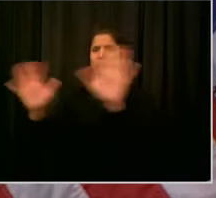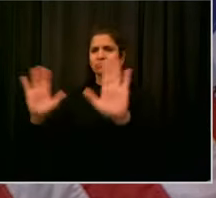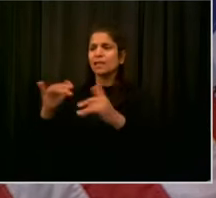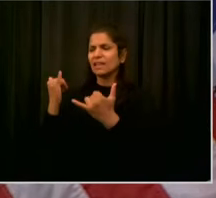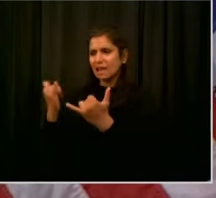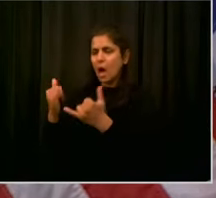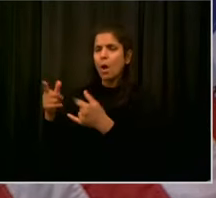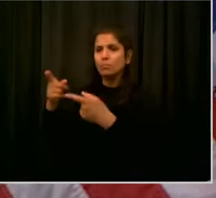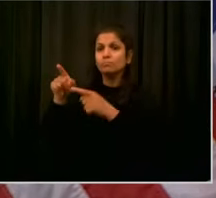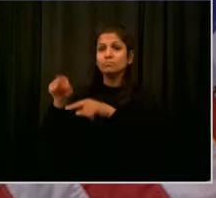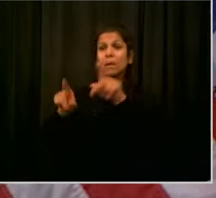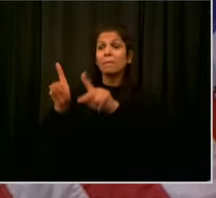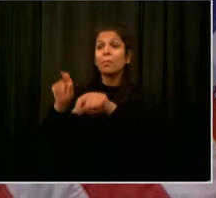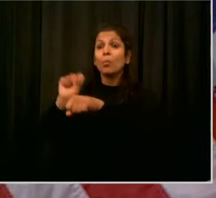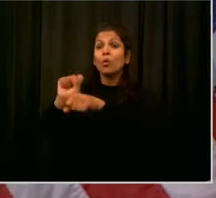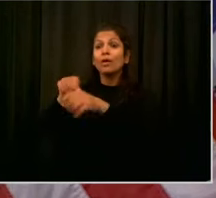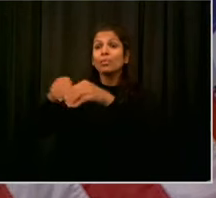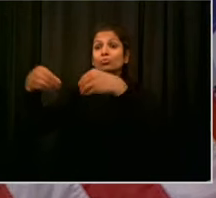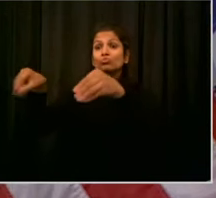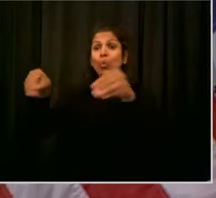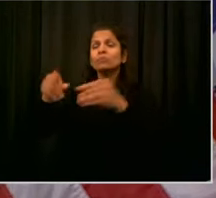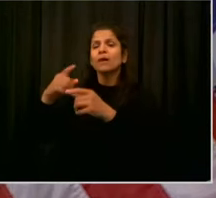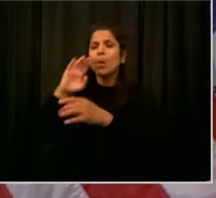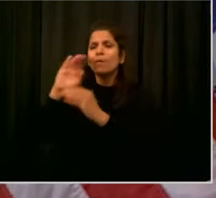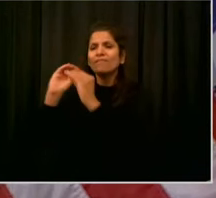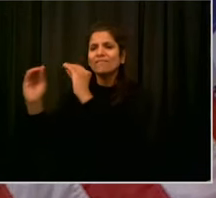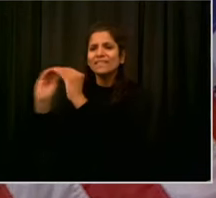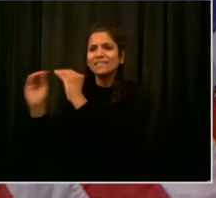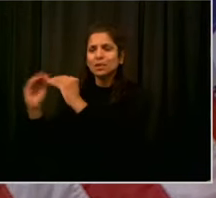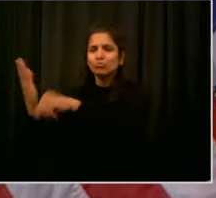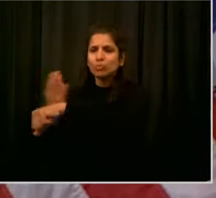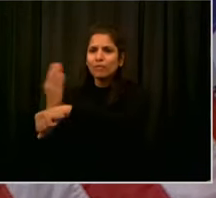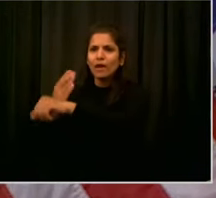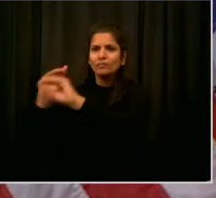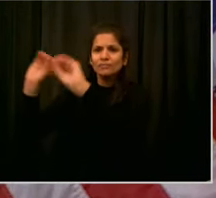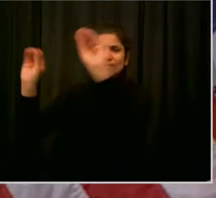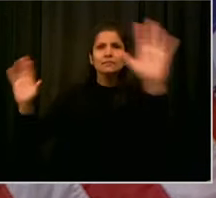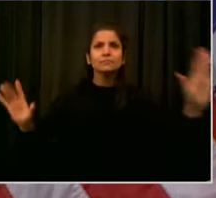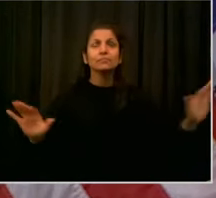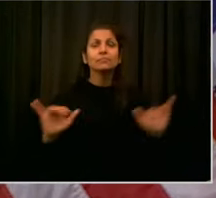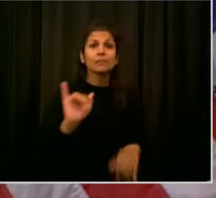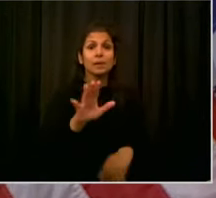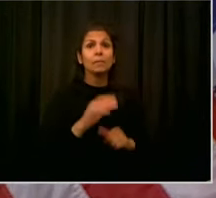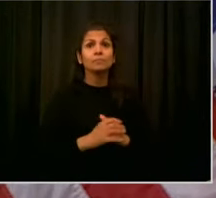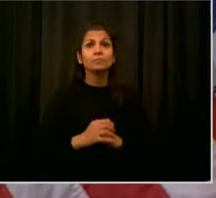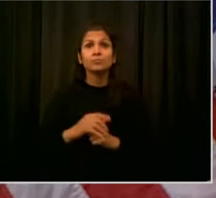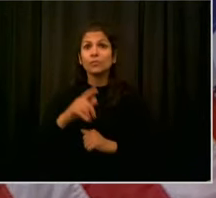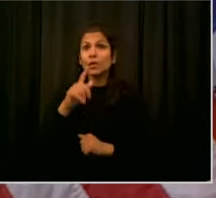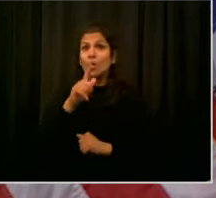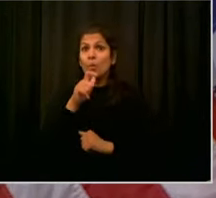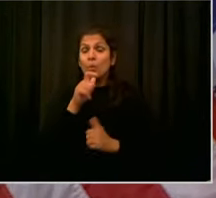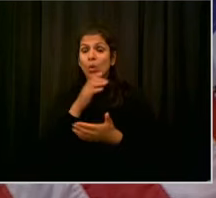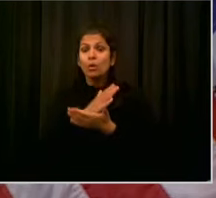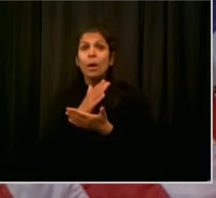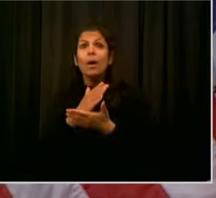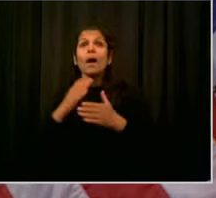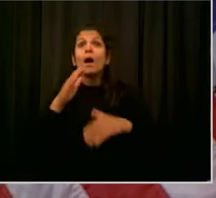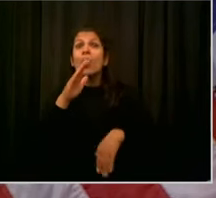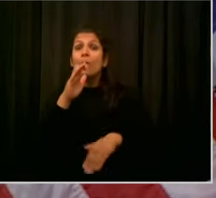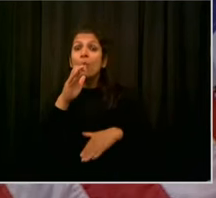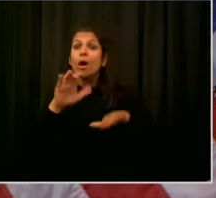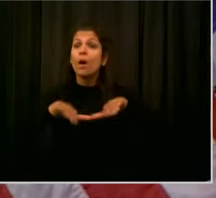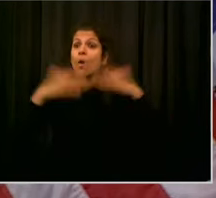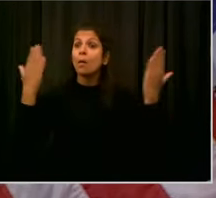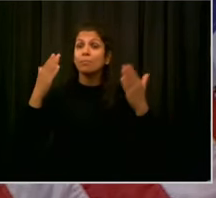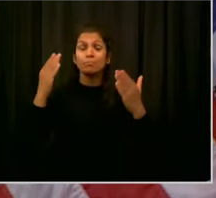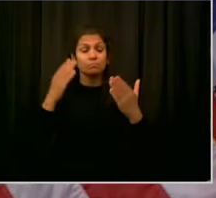That combination, I think those industries will be able, and they've gotten a lot of warning since we announced last Friday, the governor and I,